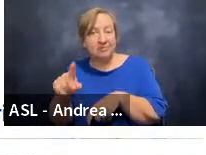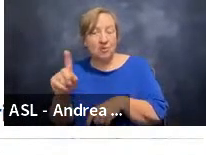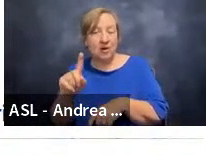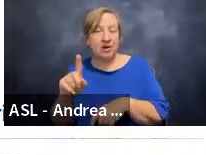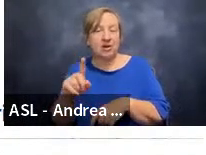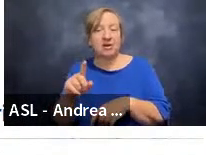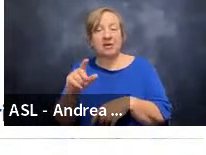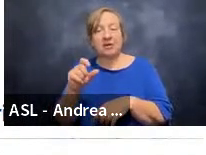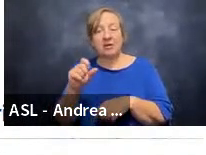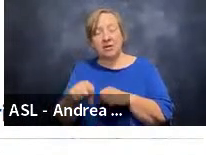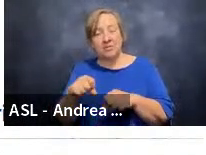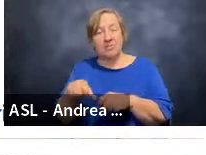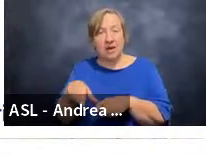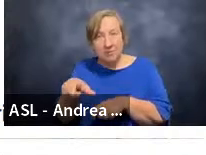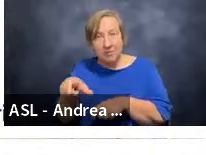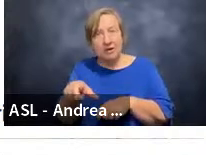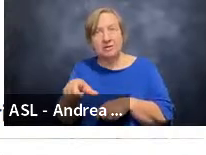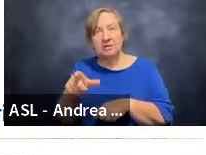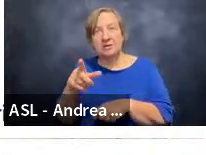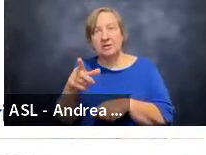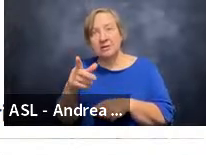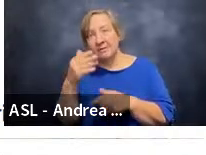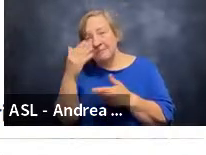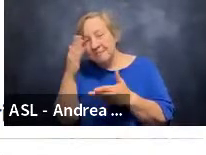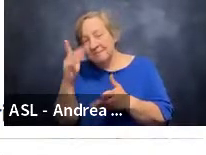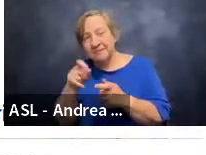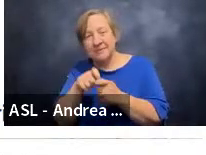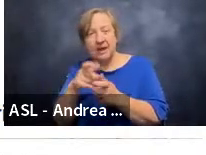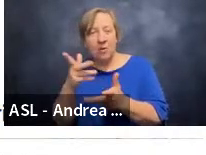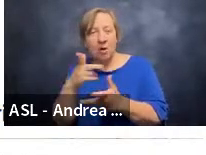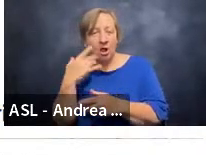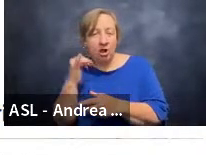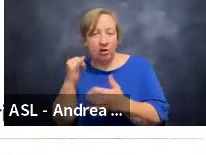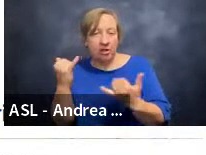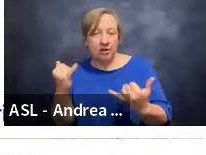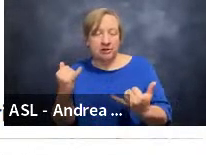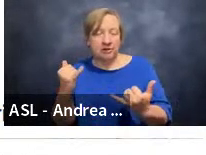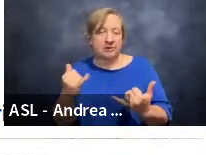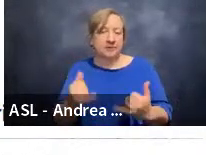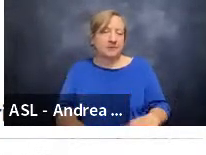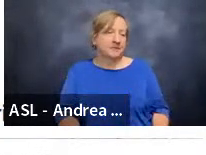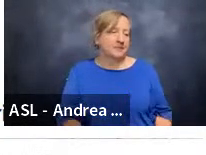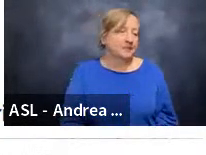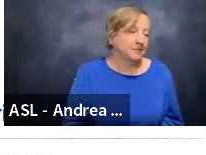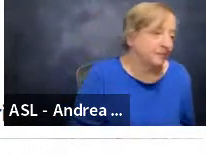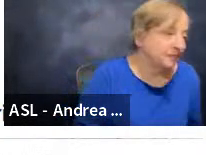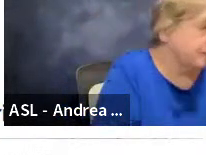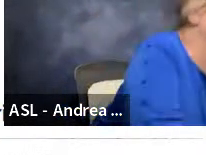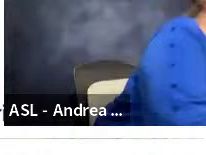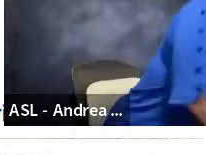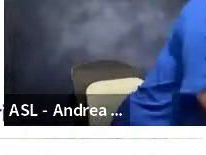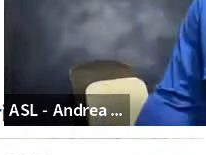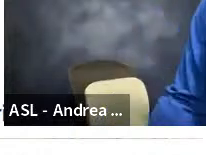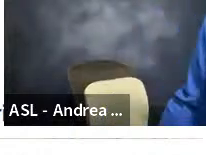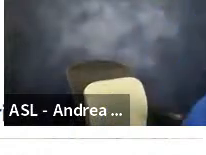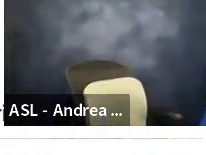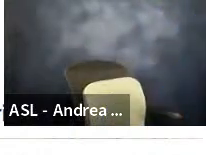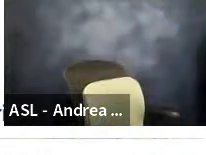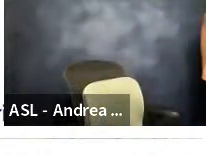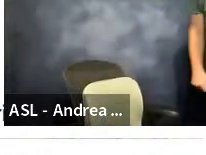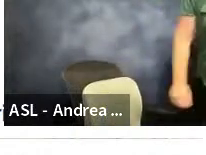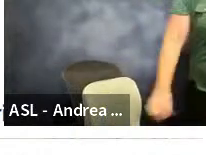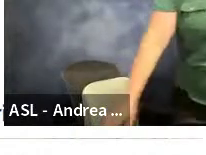lanes or bikeways looked like at this point. And also highlighting crosswalks and where